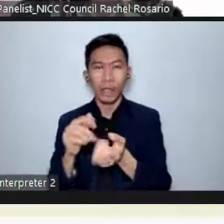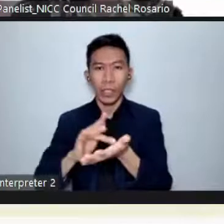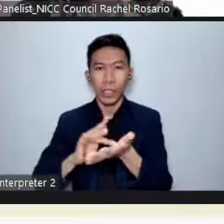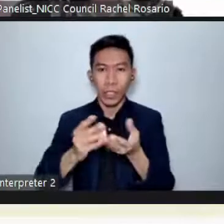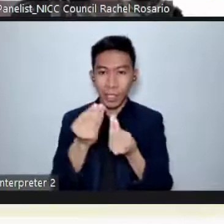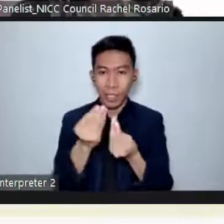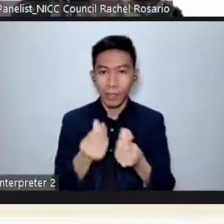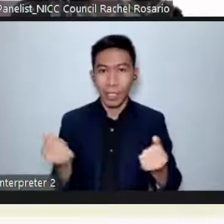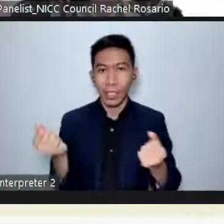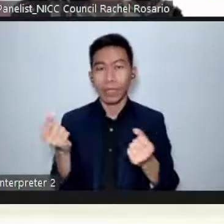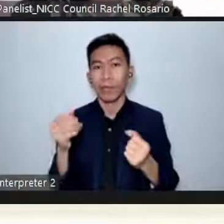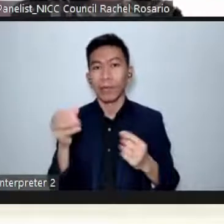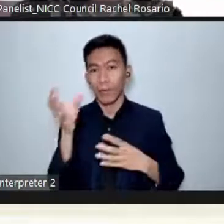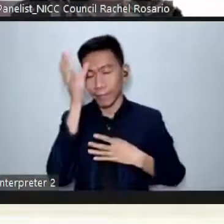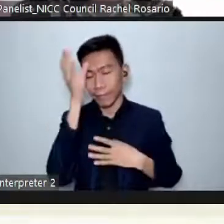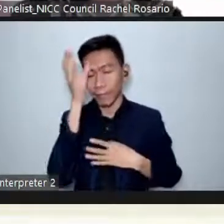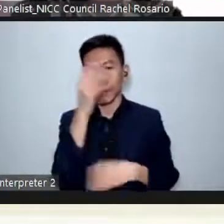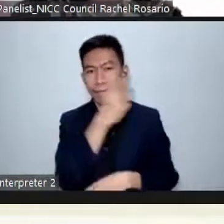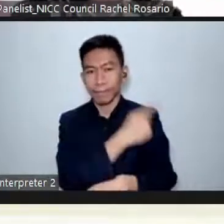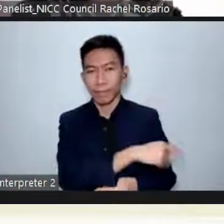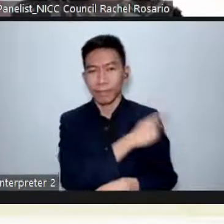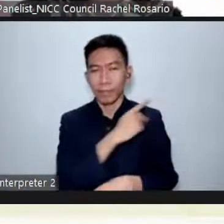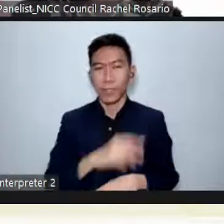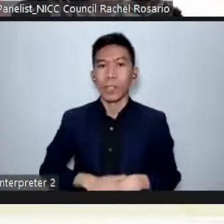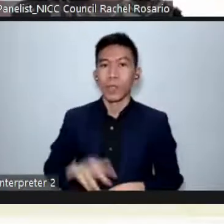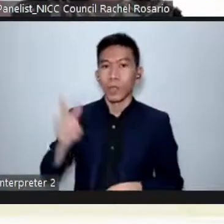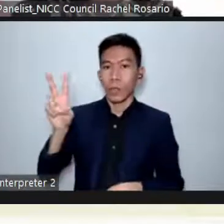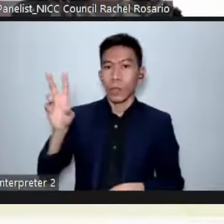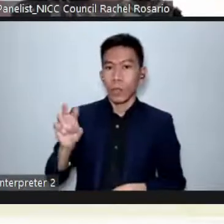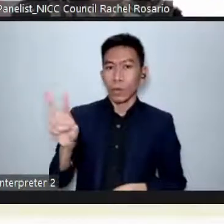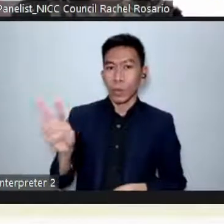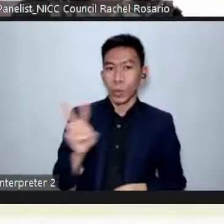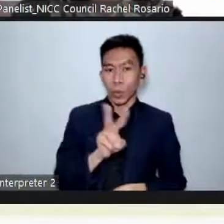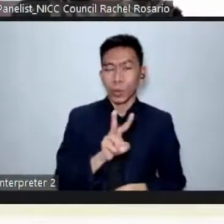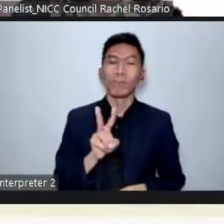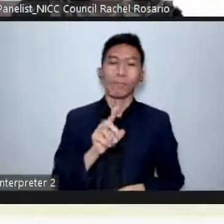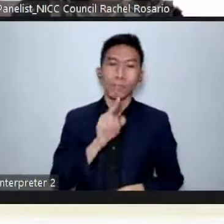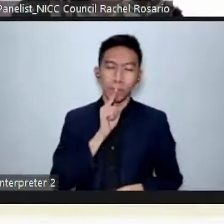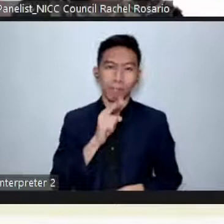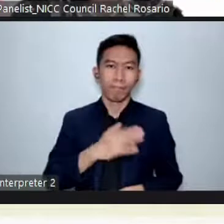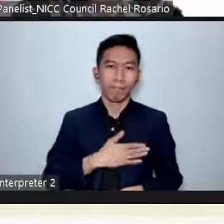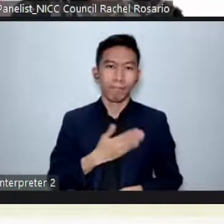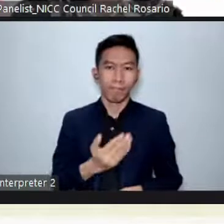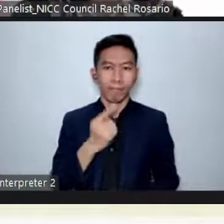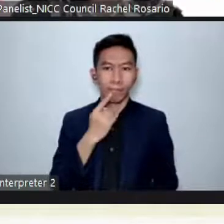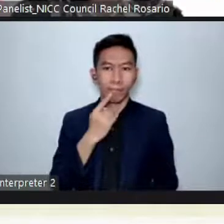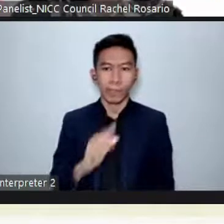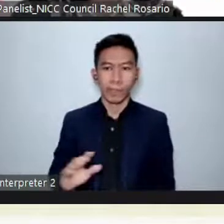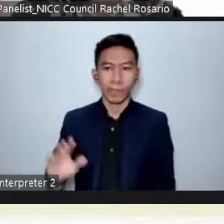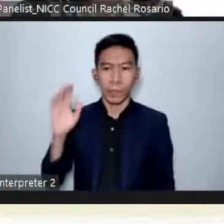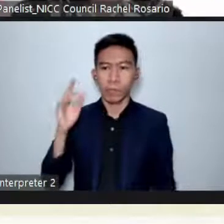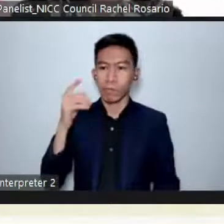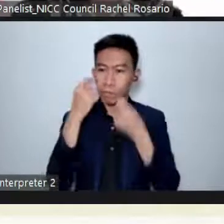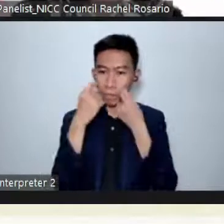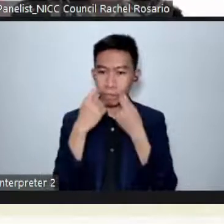cancer patients. So for 2022, we are giving our commitment that we will try to push for a